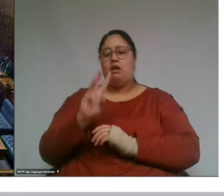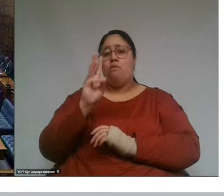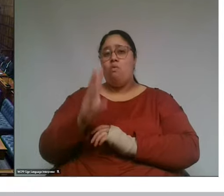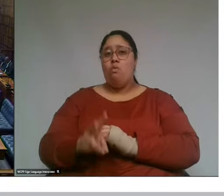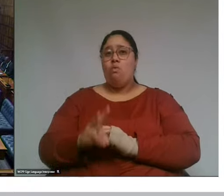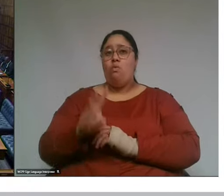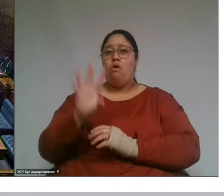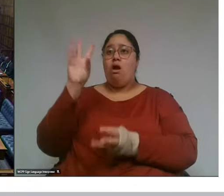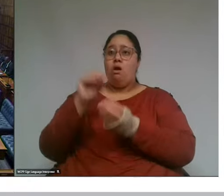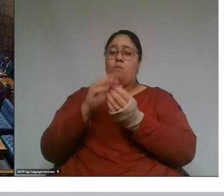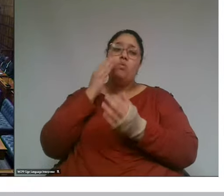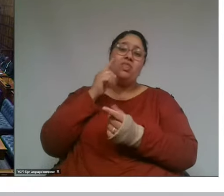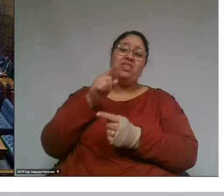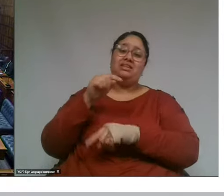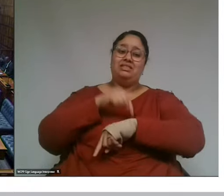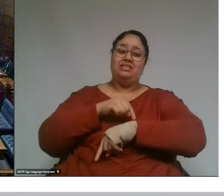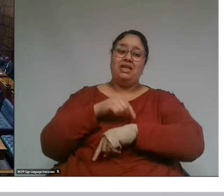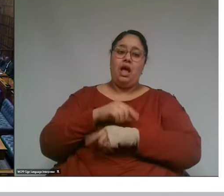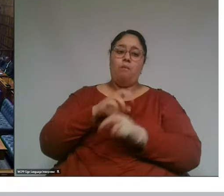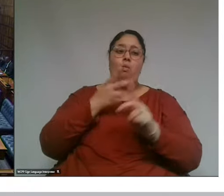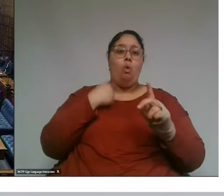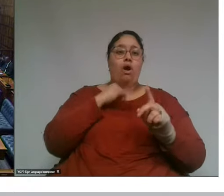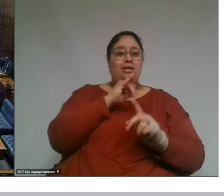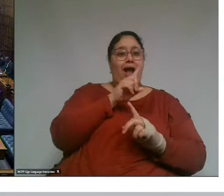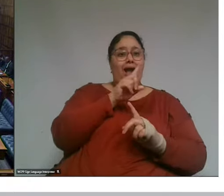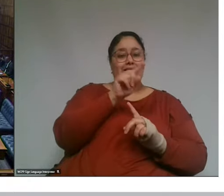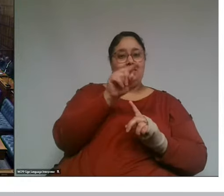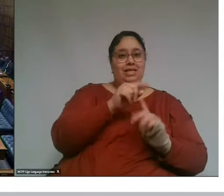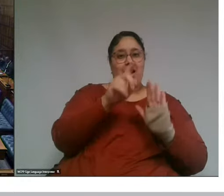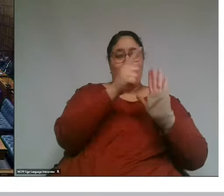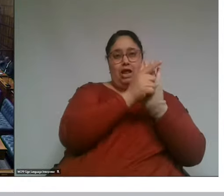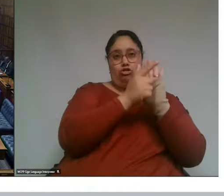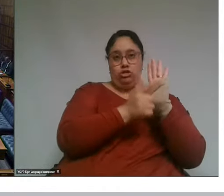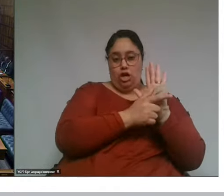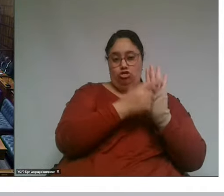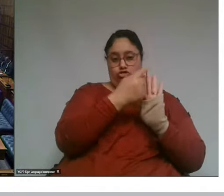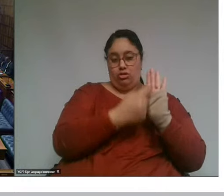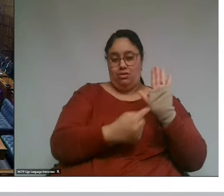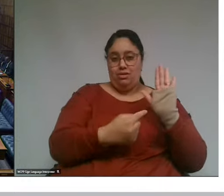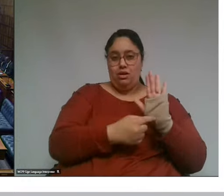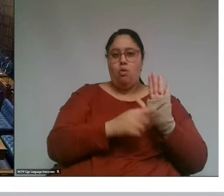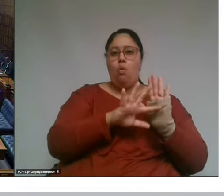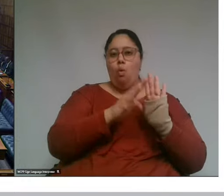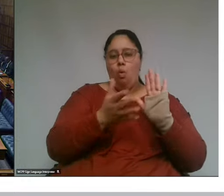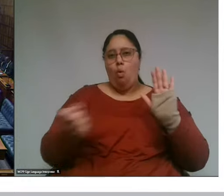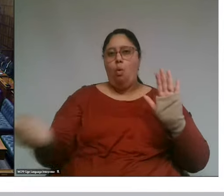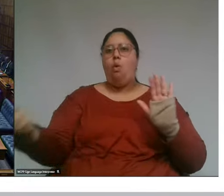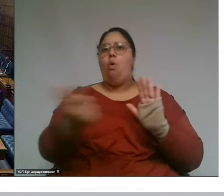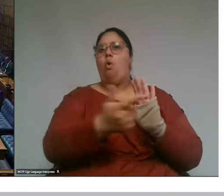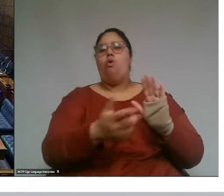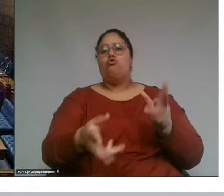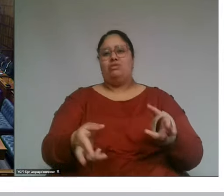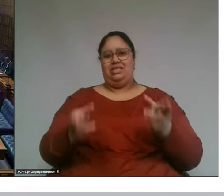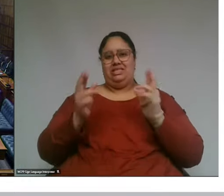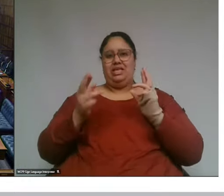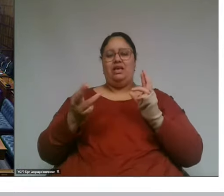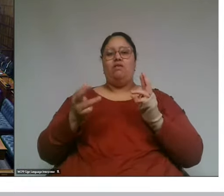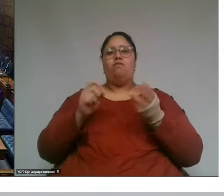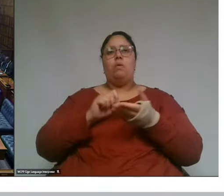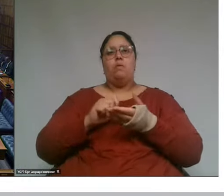ProMag when it was still idz um legislation or received the dispensation for